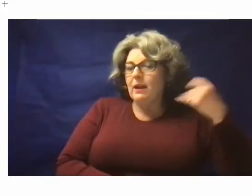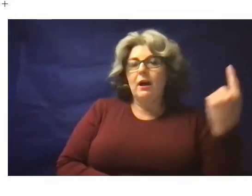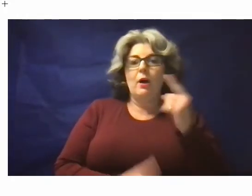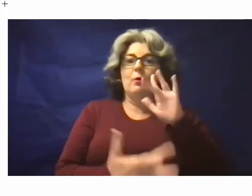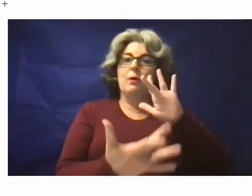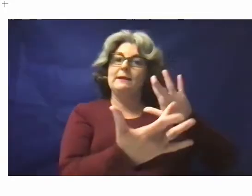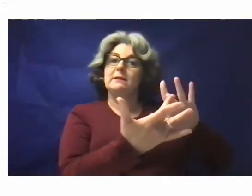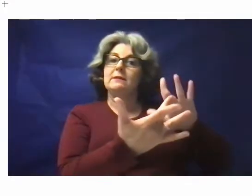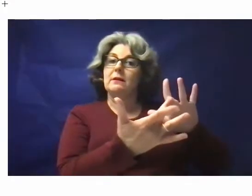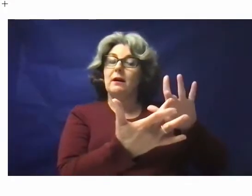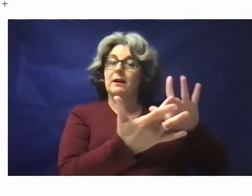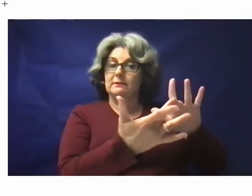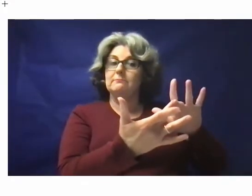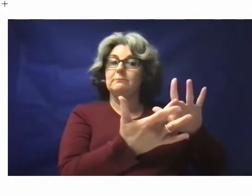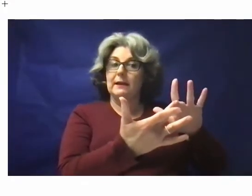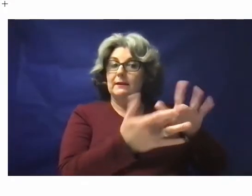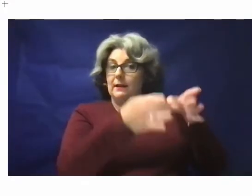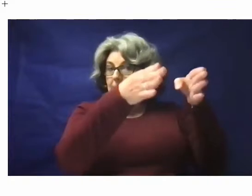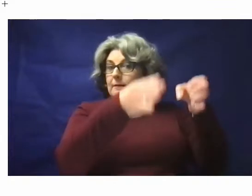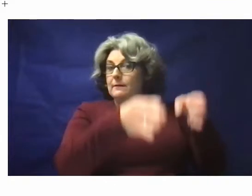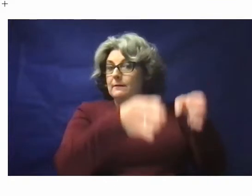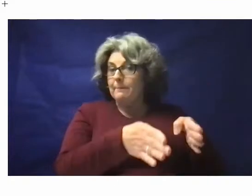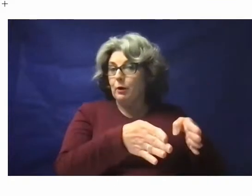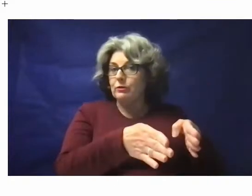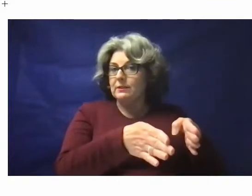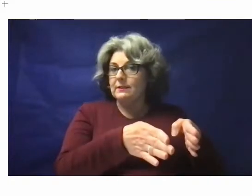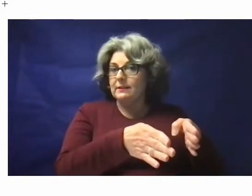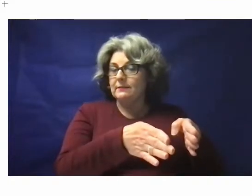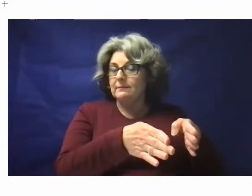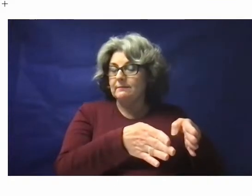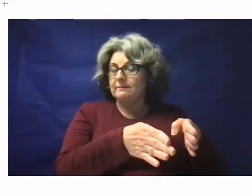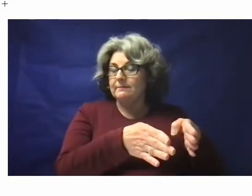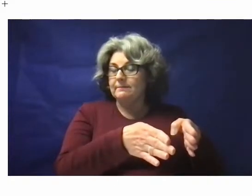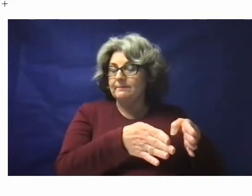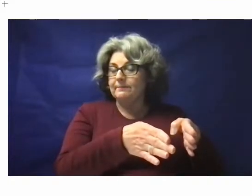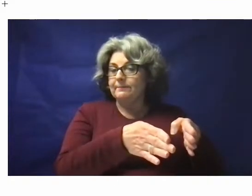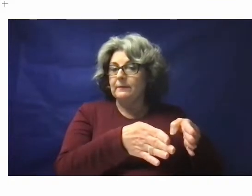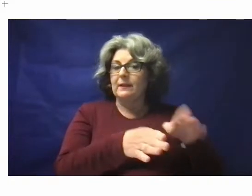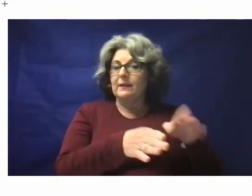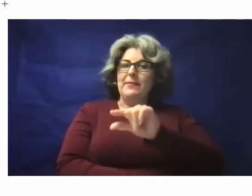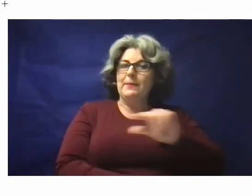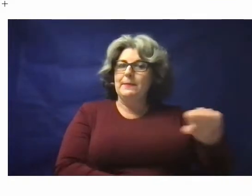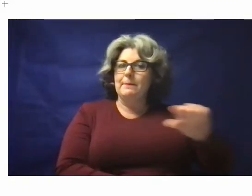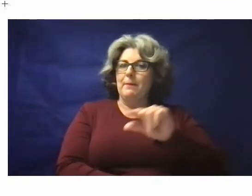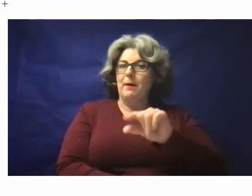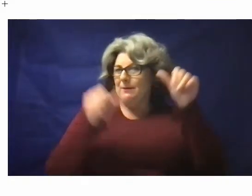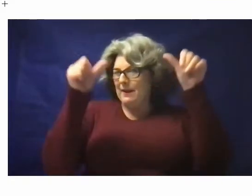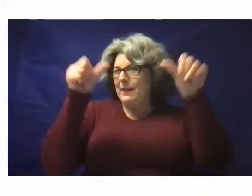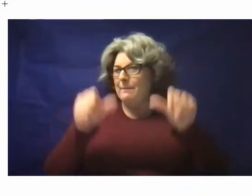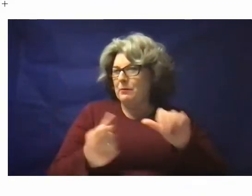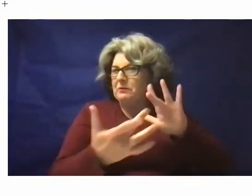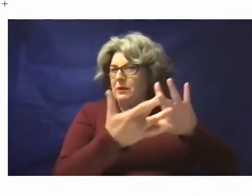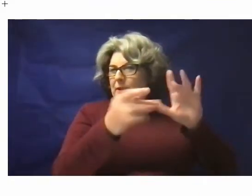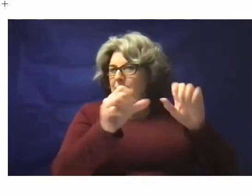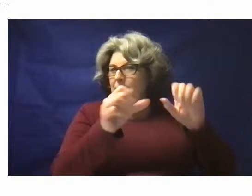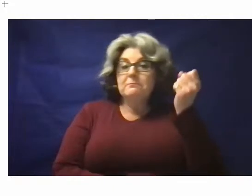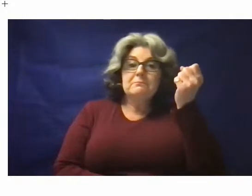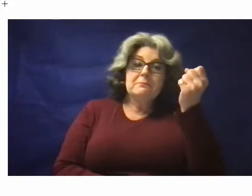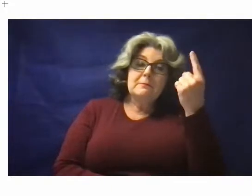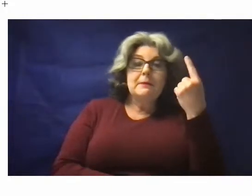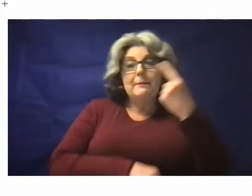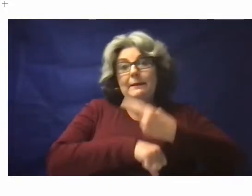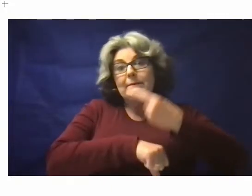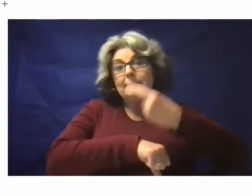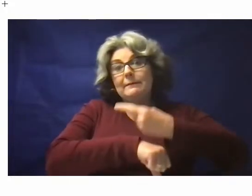contact the information, use the contact information at the bottom of the poster. Note that it could take some days to receive